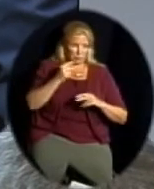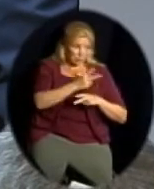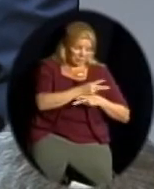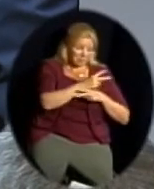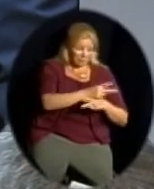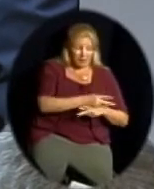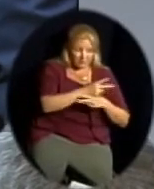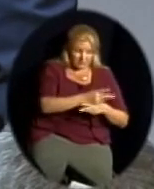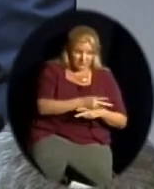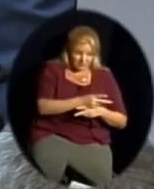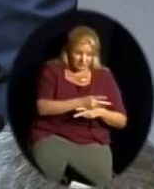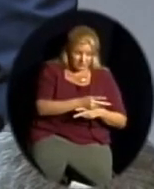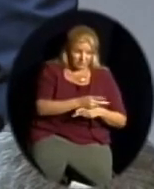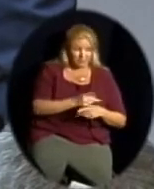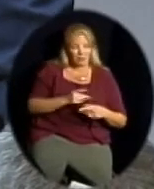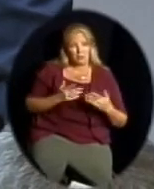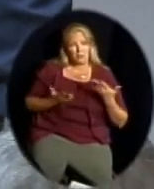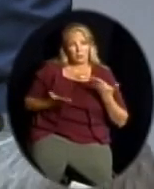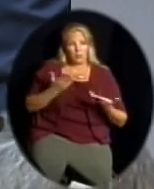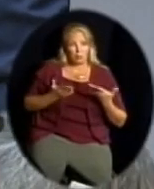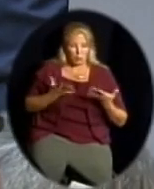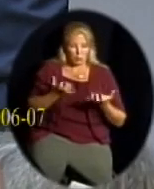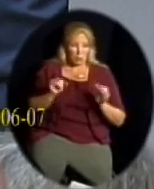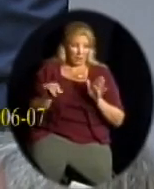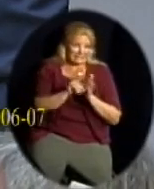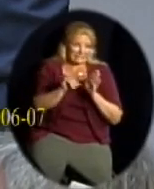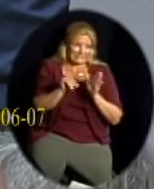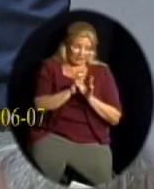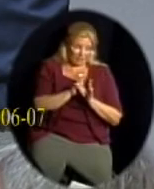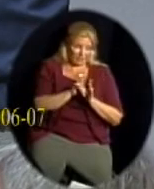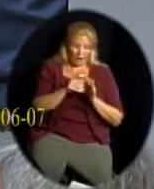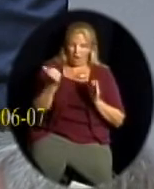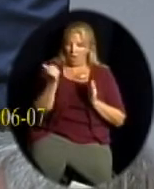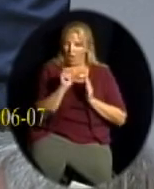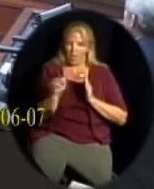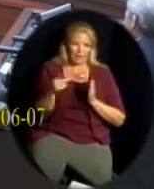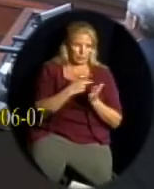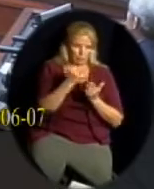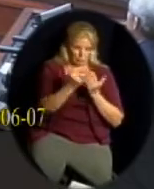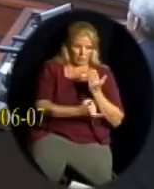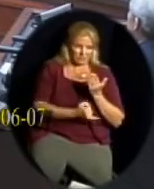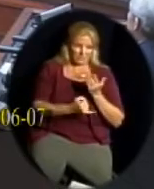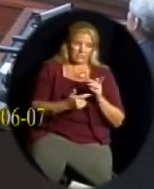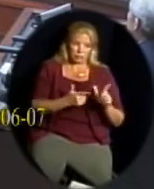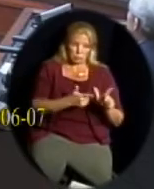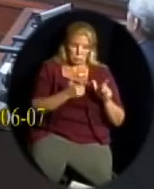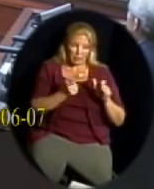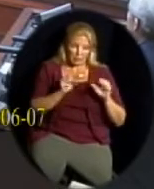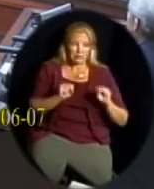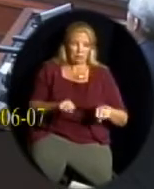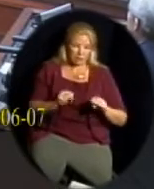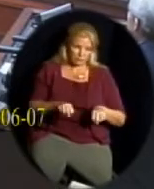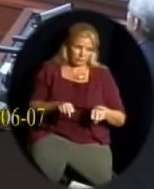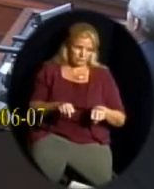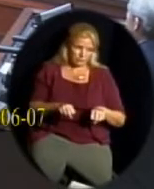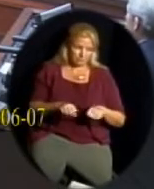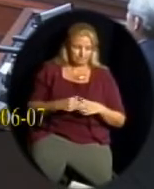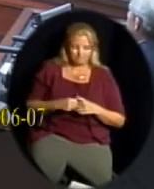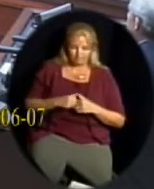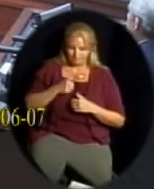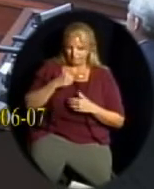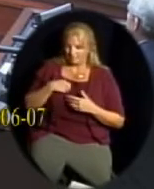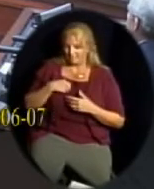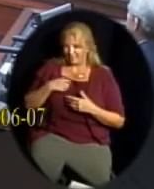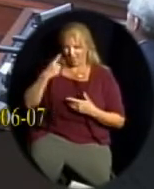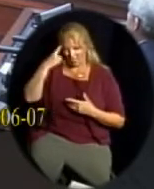to do all those identified projects as quickly as possible. I would guess so. Yeah. Because they will just continue to